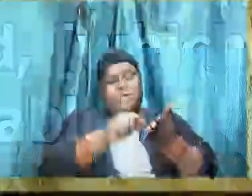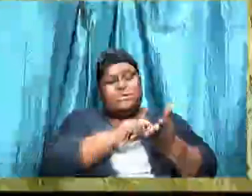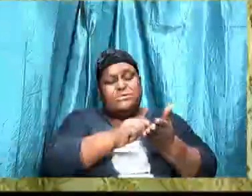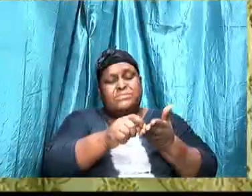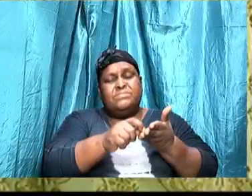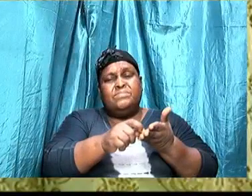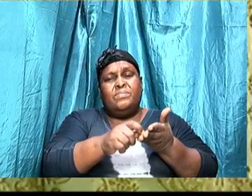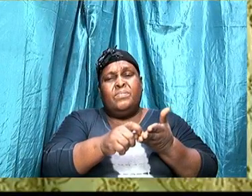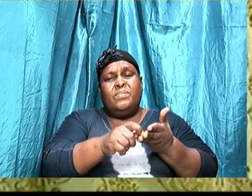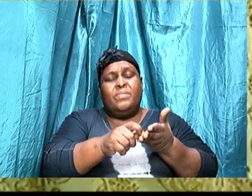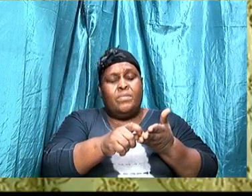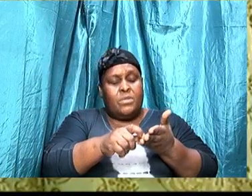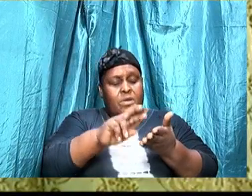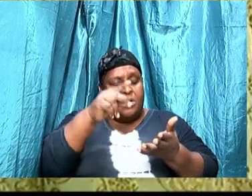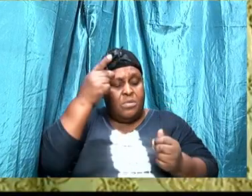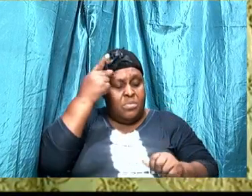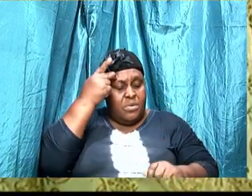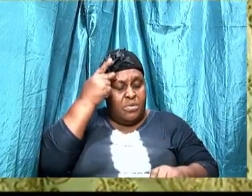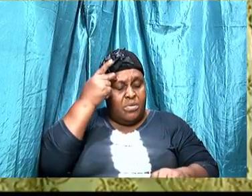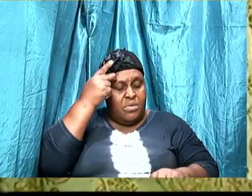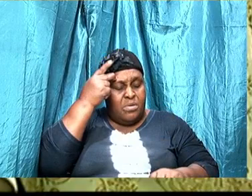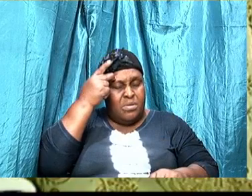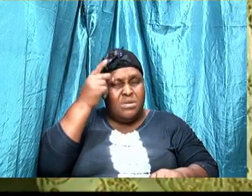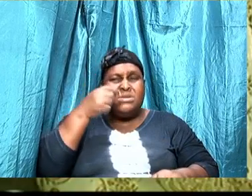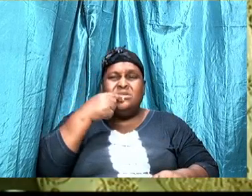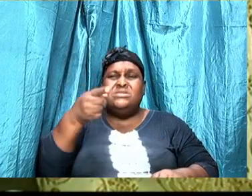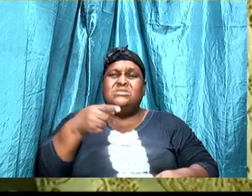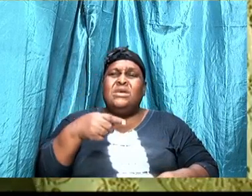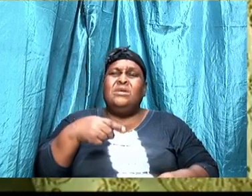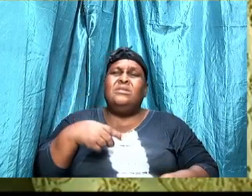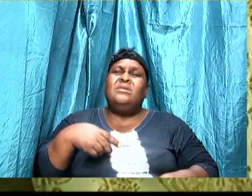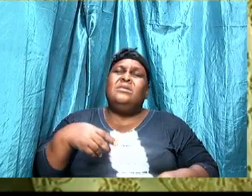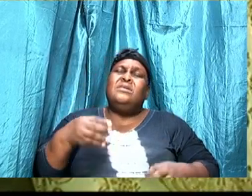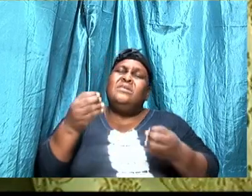that, you know, given the fact that